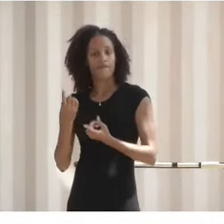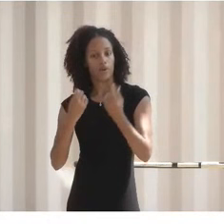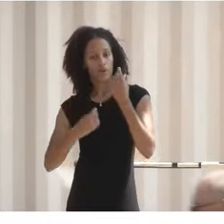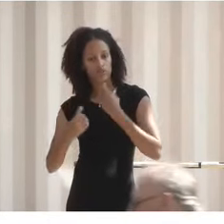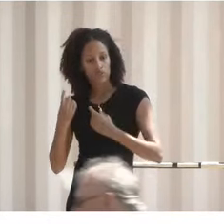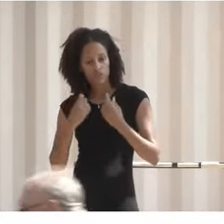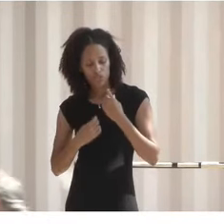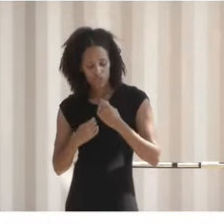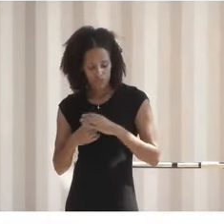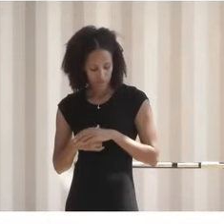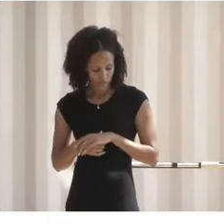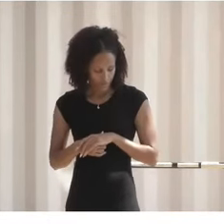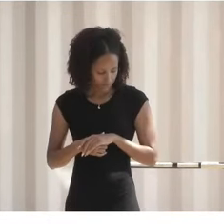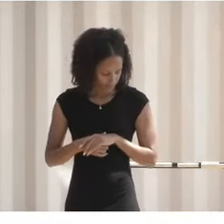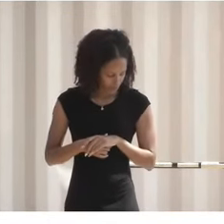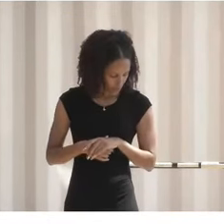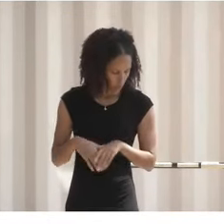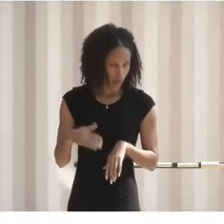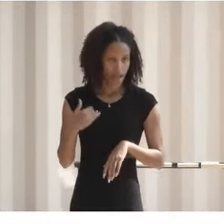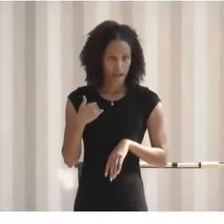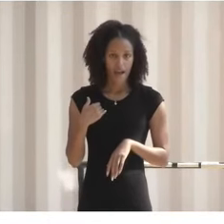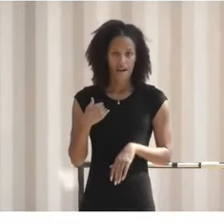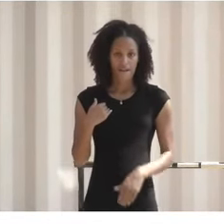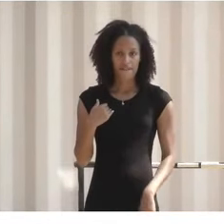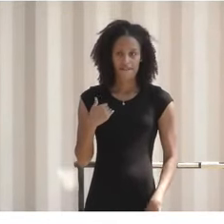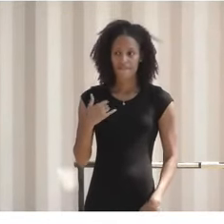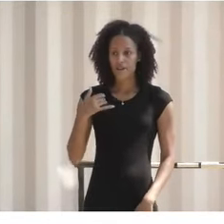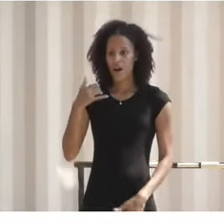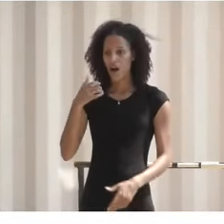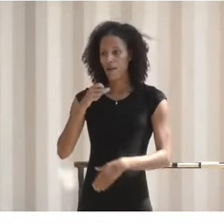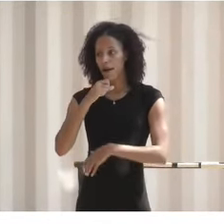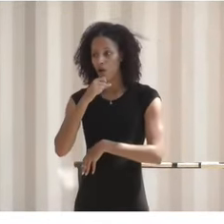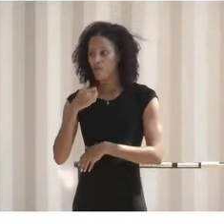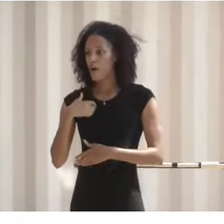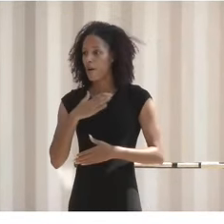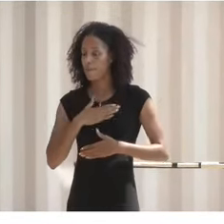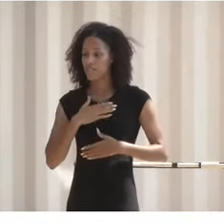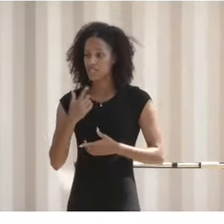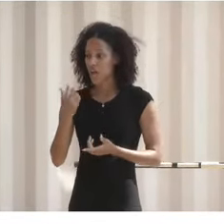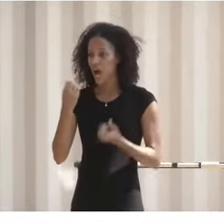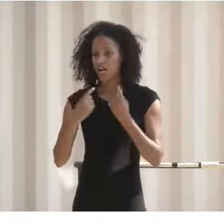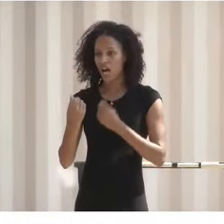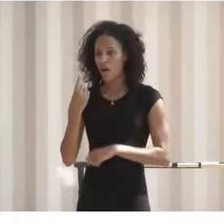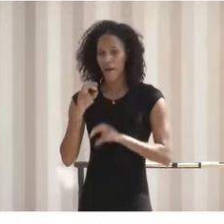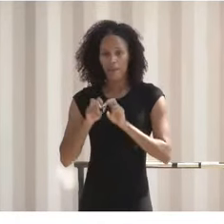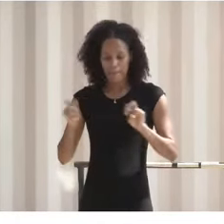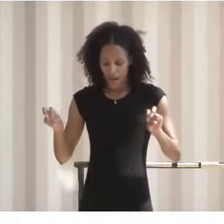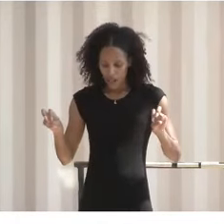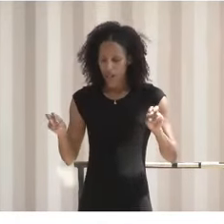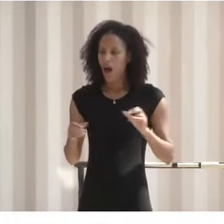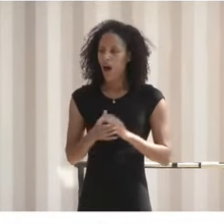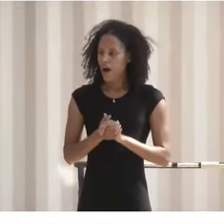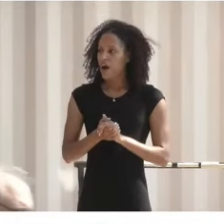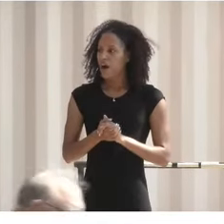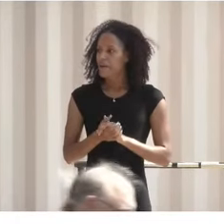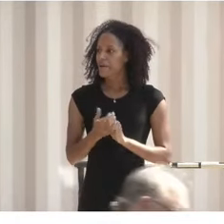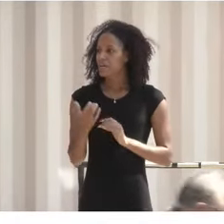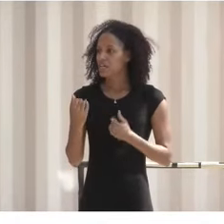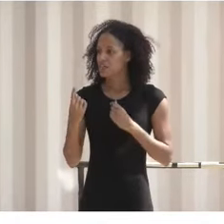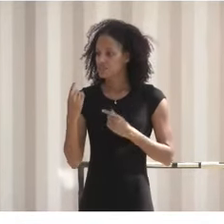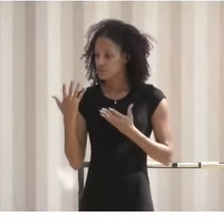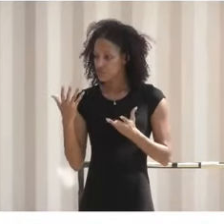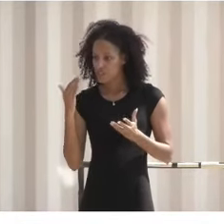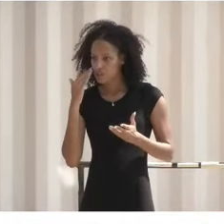up. There is a microphone up here. Ask your question to anybody of the panelists. I think what we've heard has